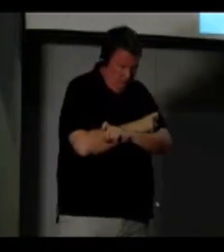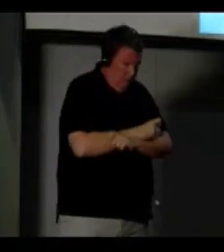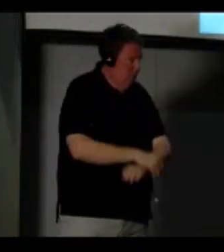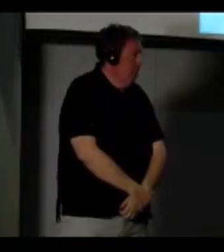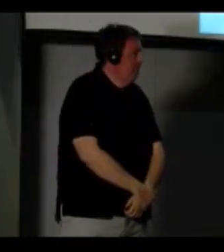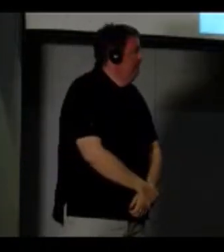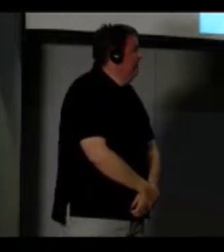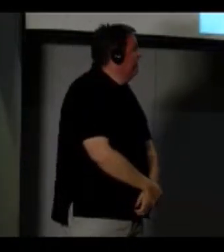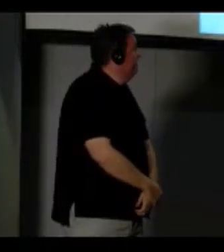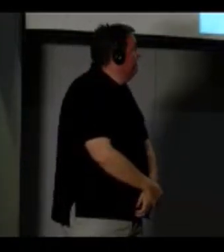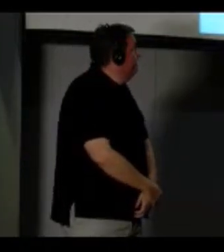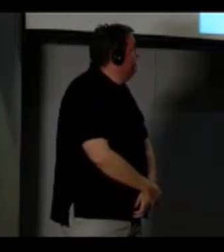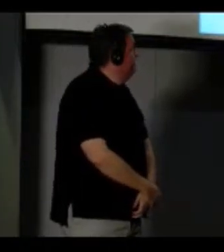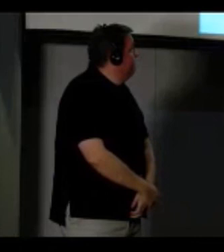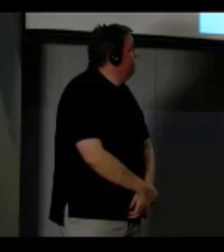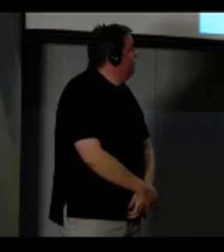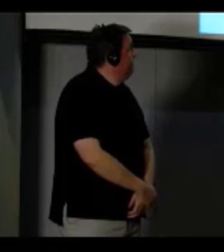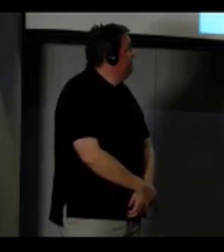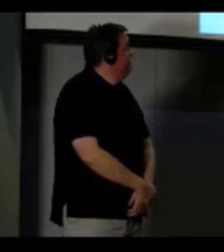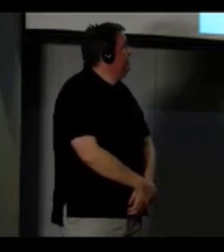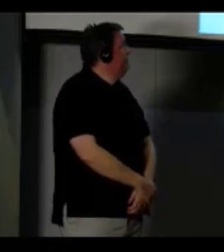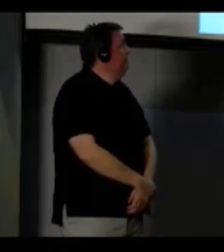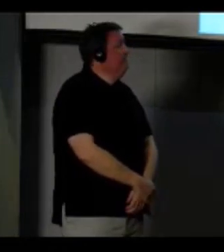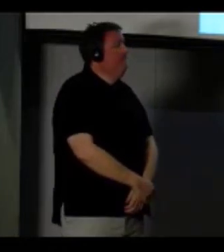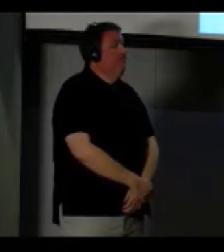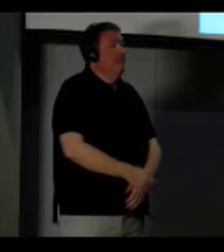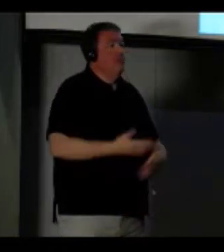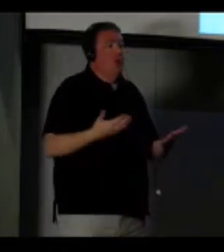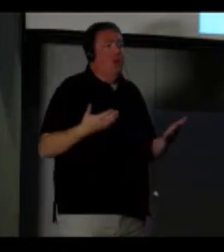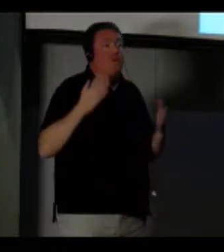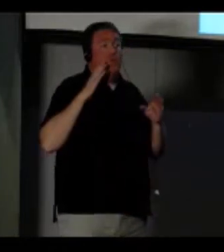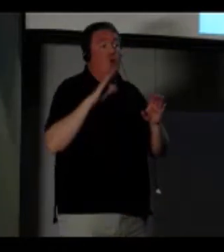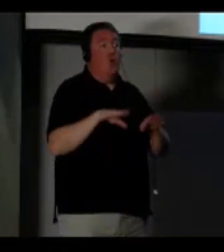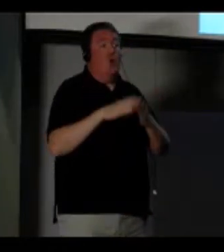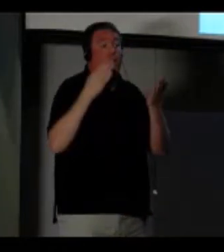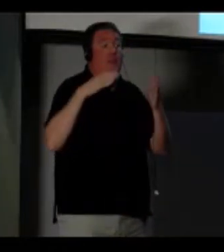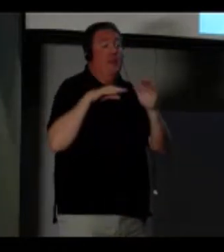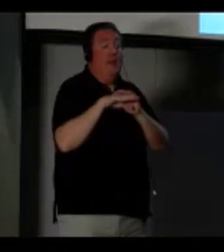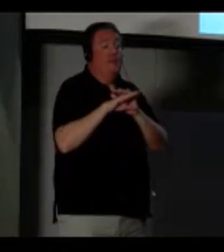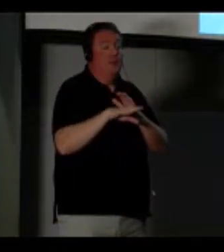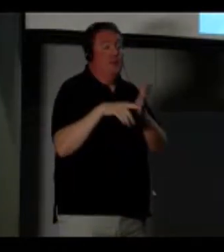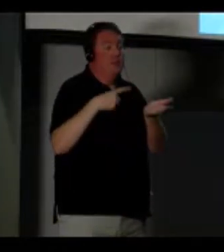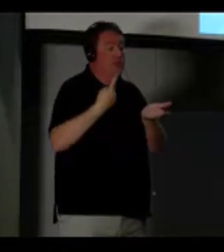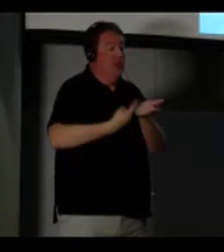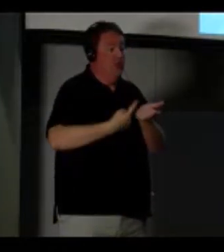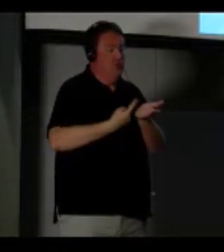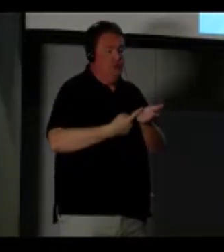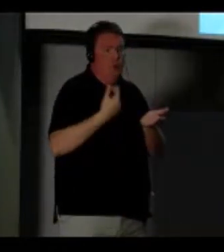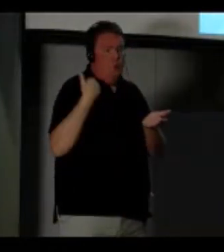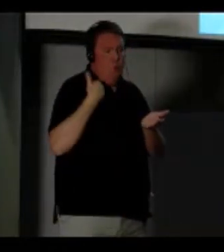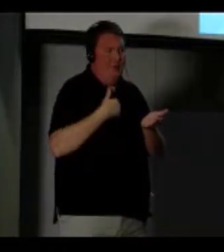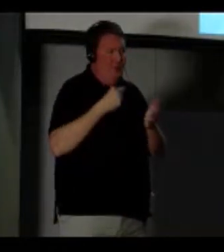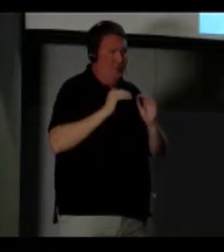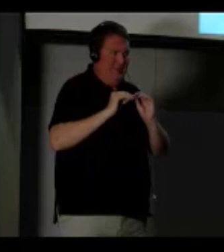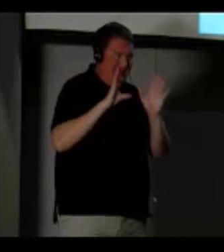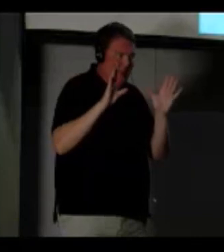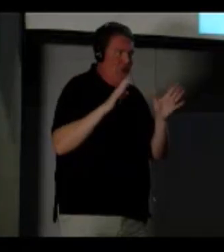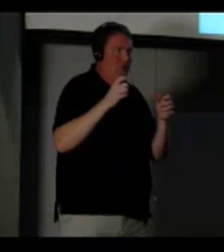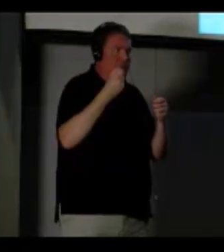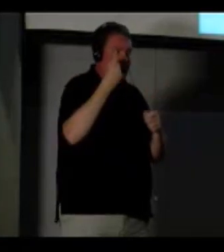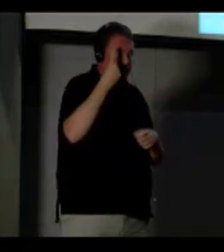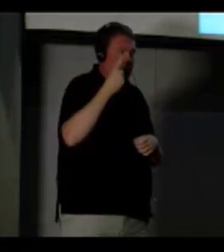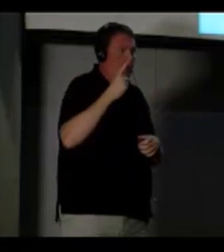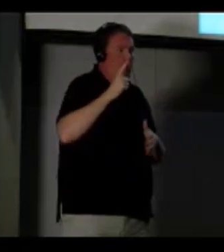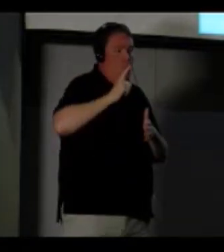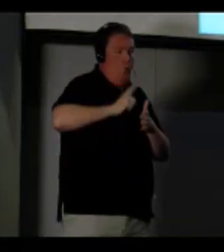property questions. So for purposes of the open access discussion, it's important to draw these distinctions because some